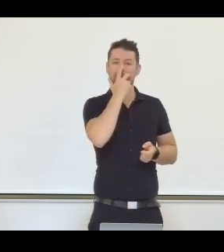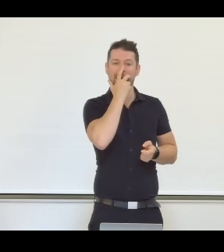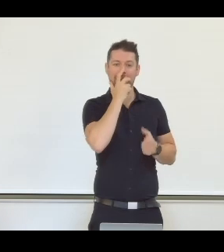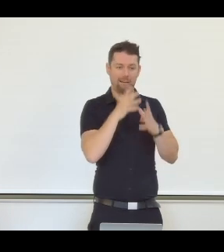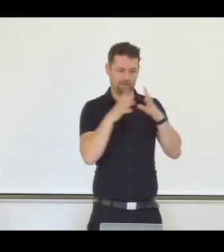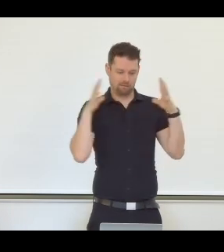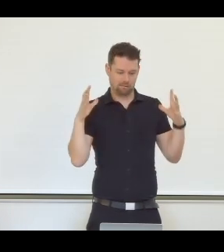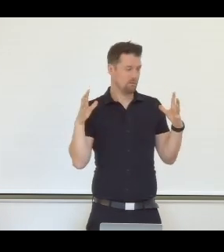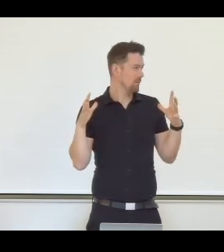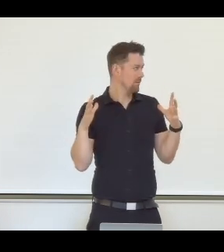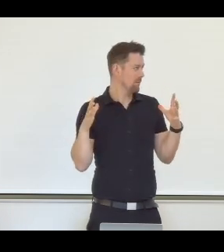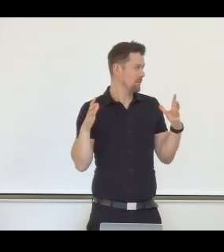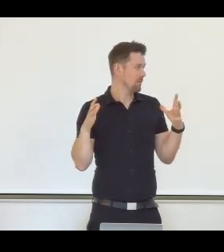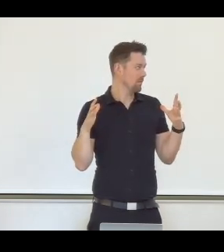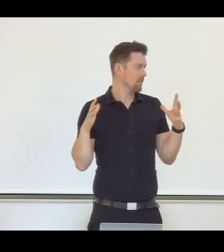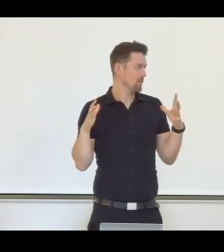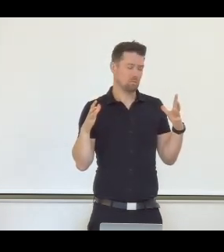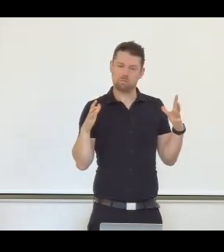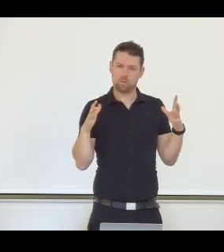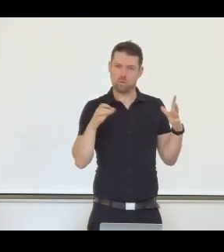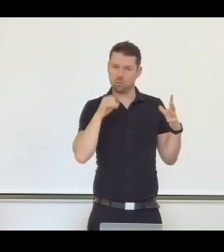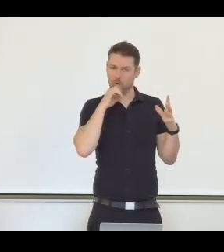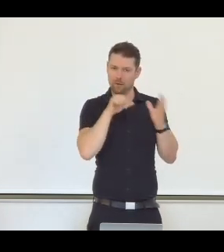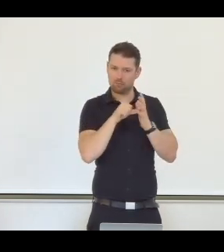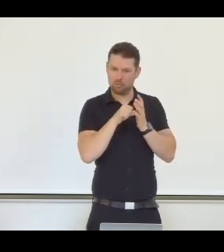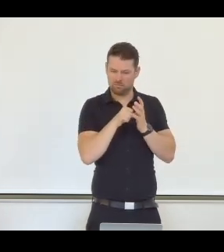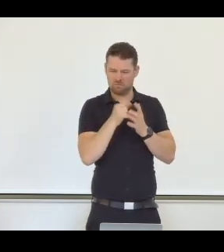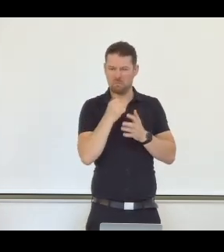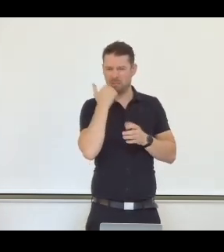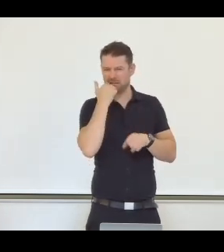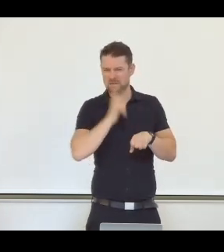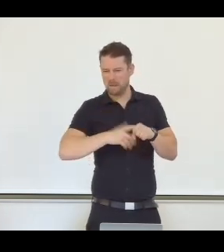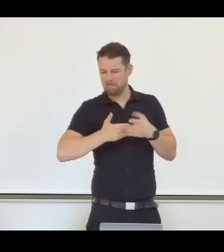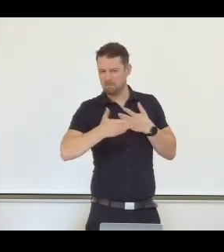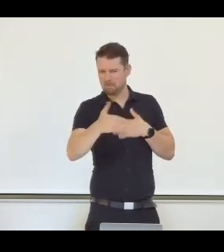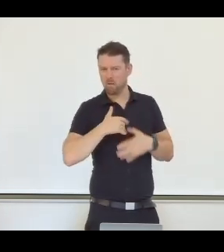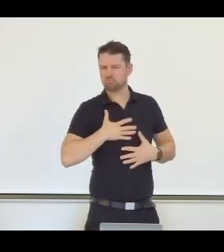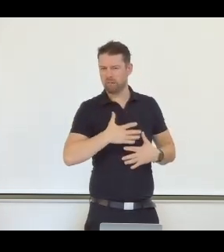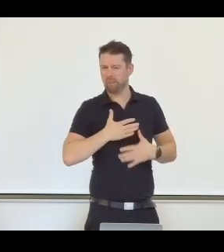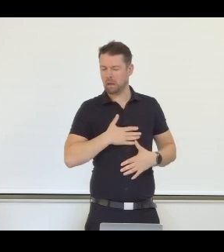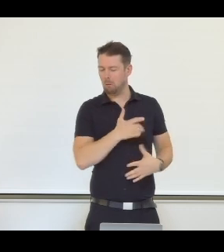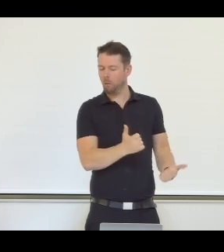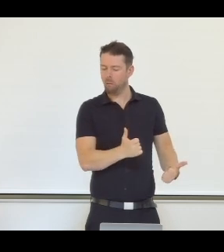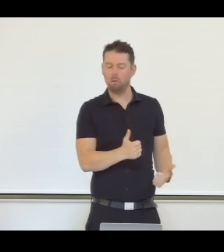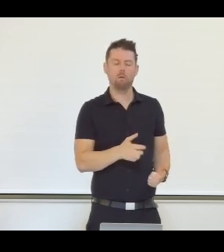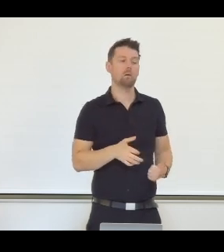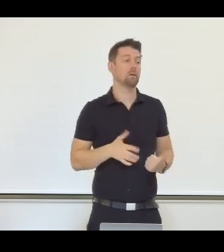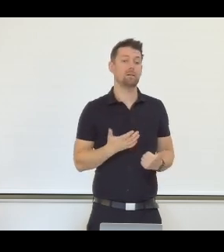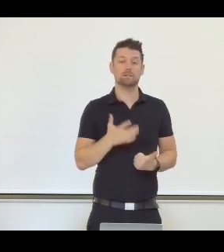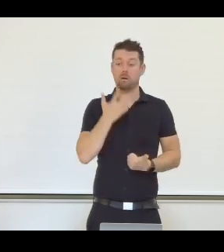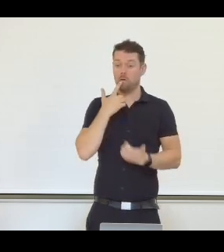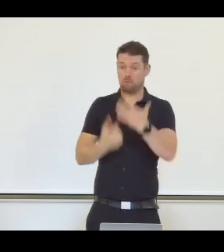carbon dioxide would not be an issue before several days, so we're fine with that. And so when it